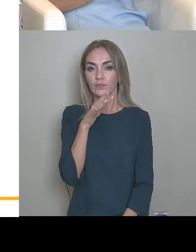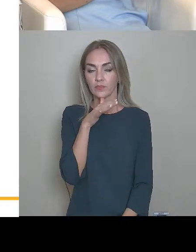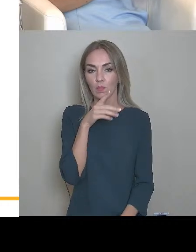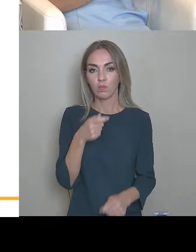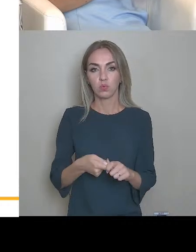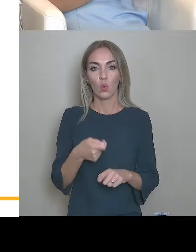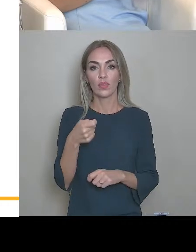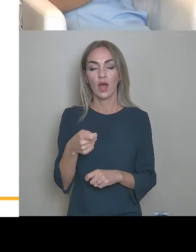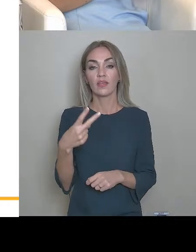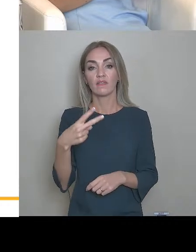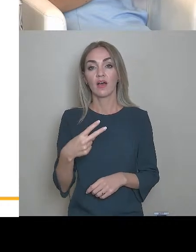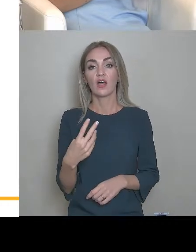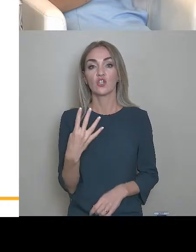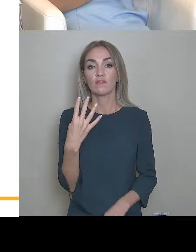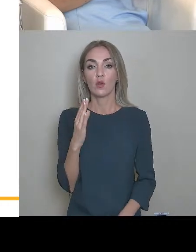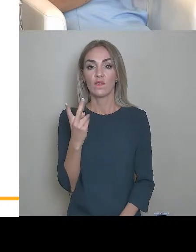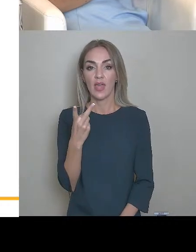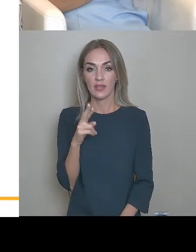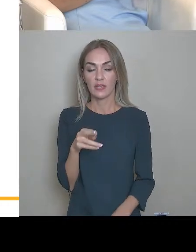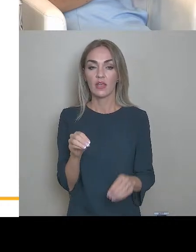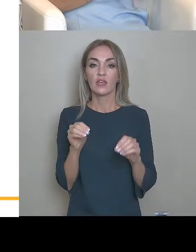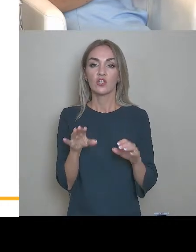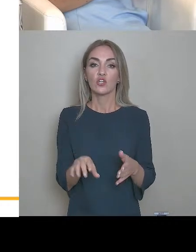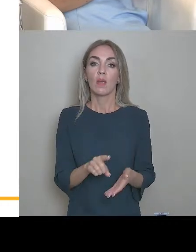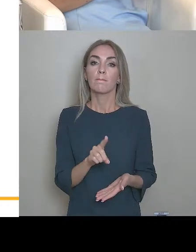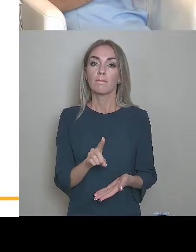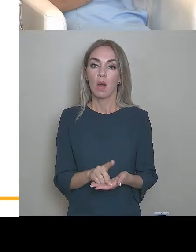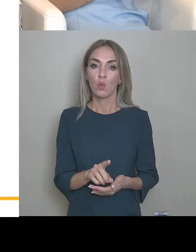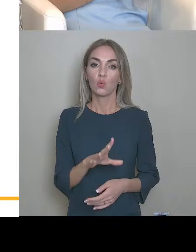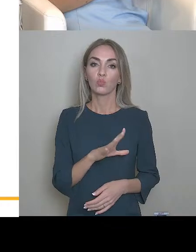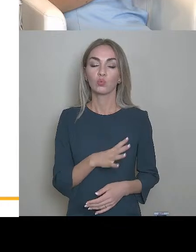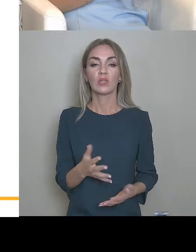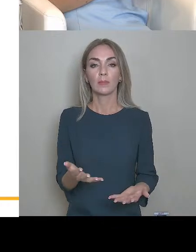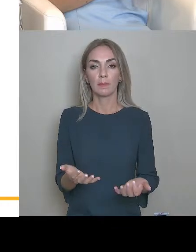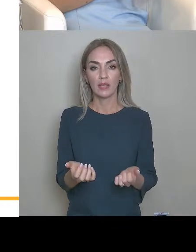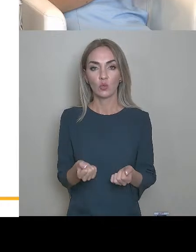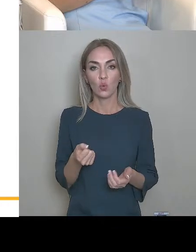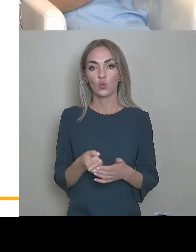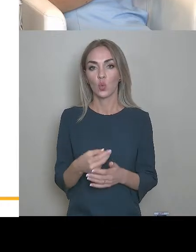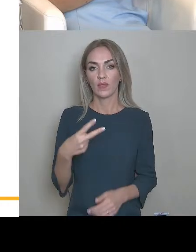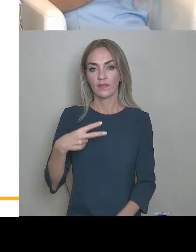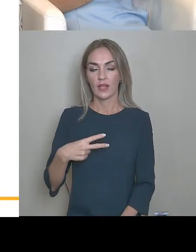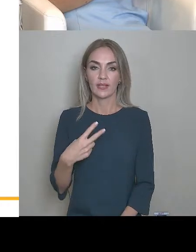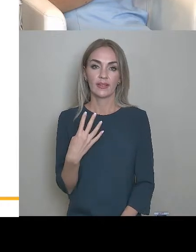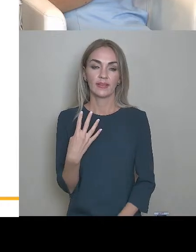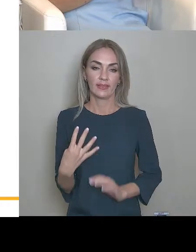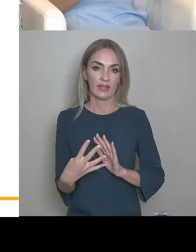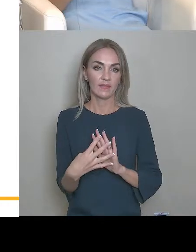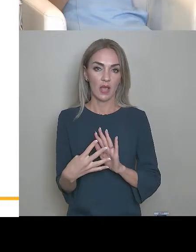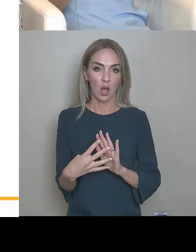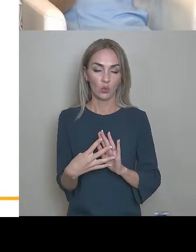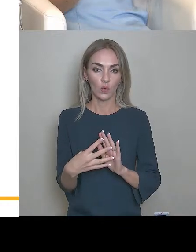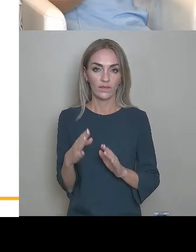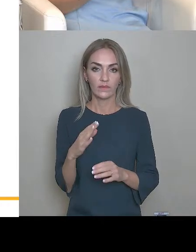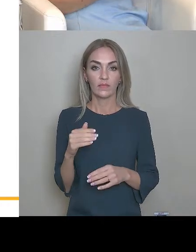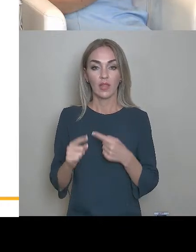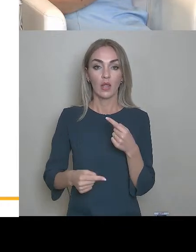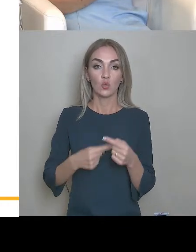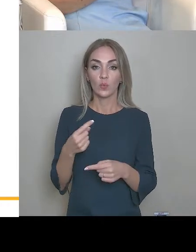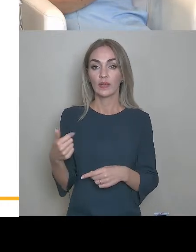to consider that. The deadline is September 24, and there are 5 days